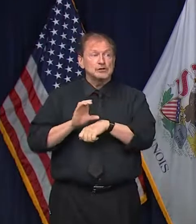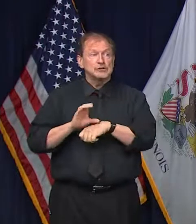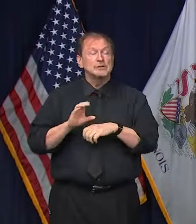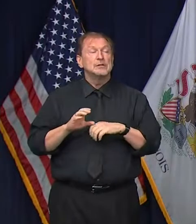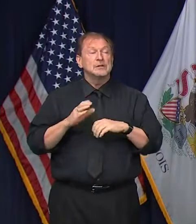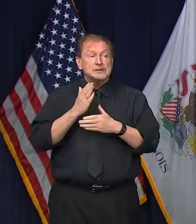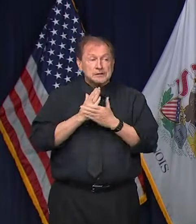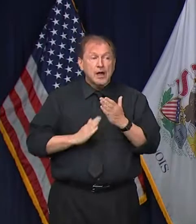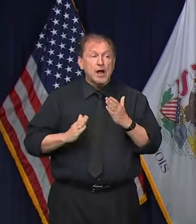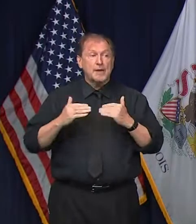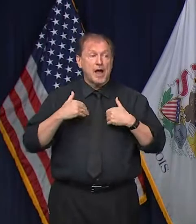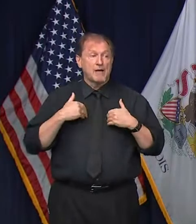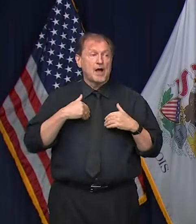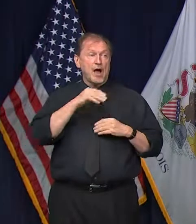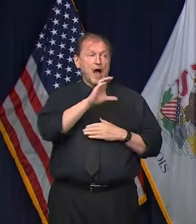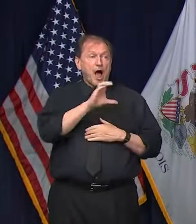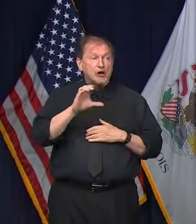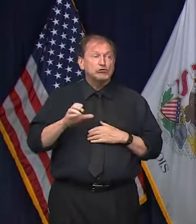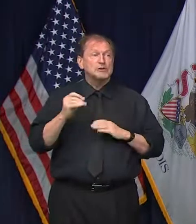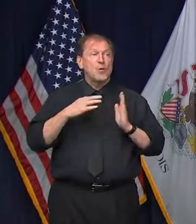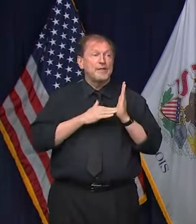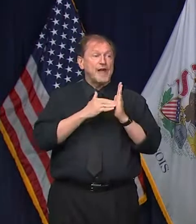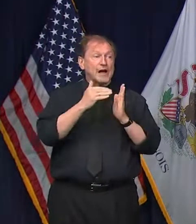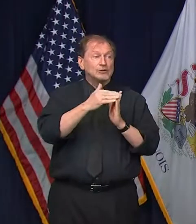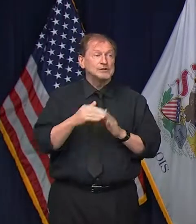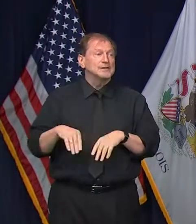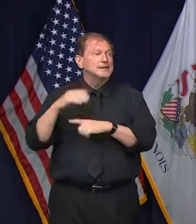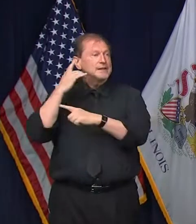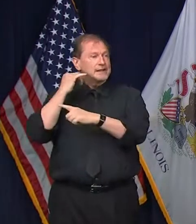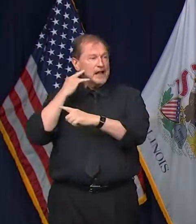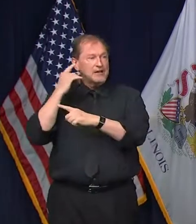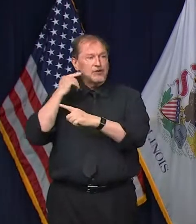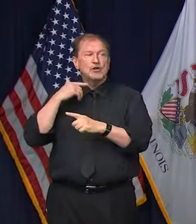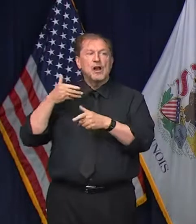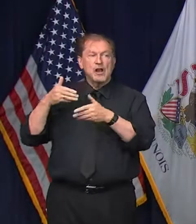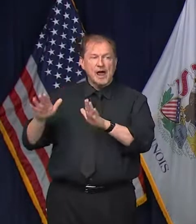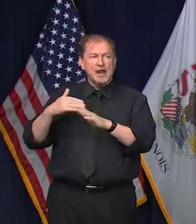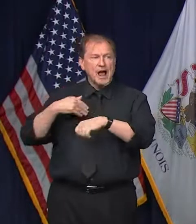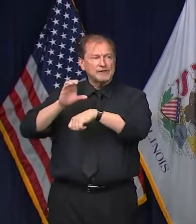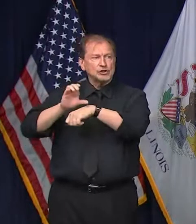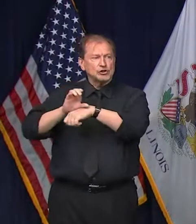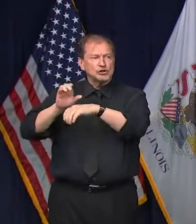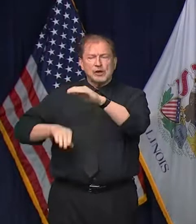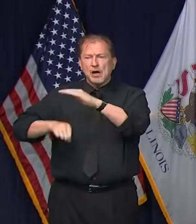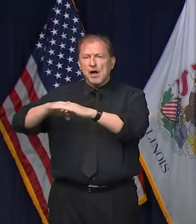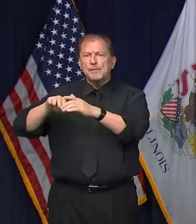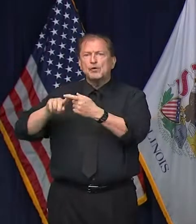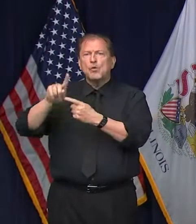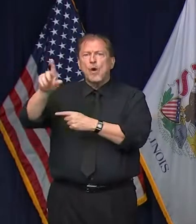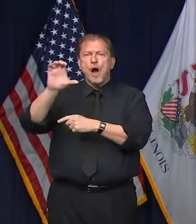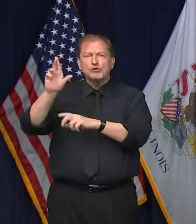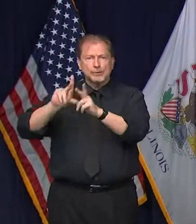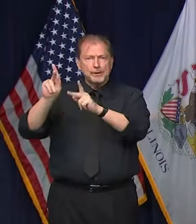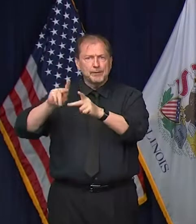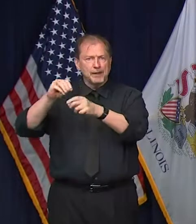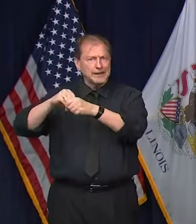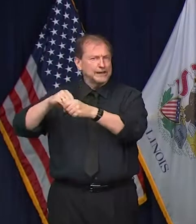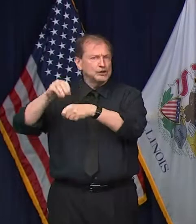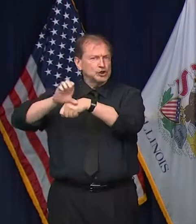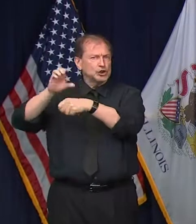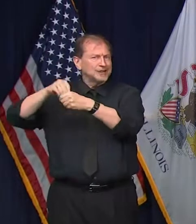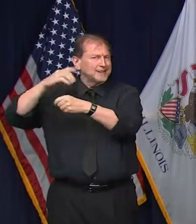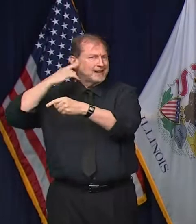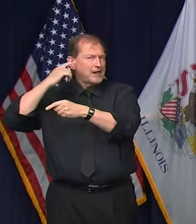thousands. California is letting them reopen with capacity limits this weekend as long as they don't have more than 100 people at a time.